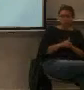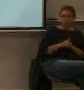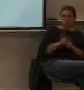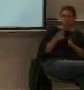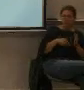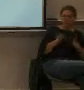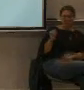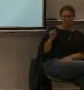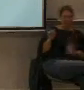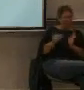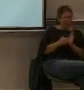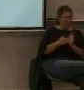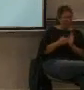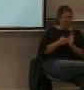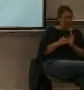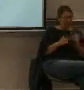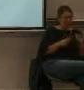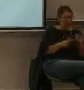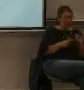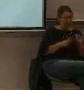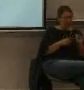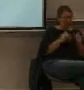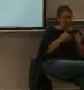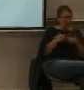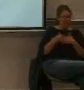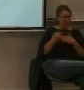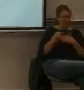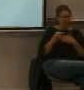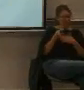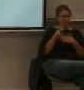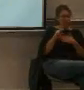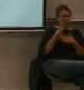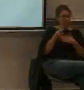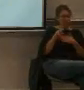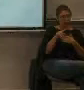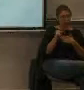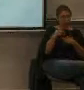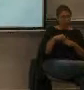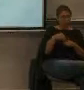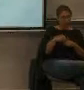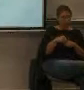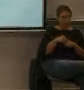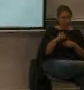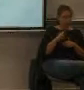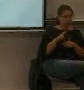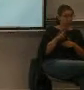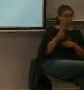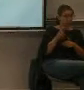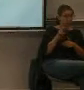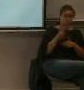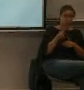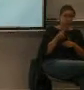What's S mean in these equations? S is the external nutrient concentration, or substrate.